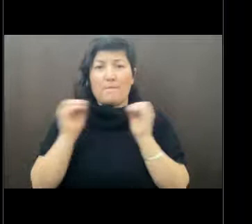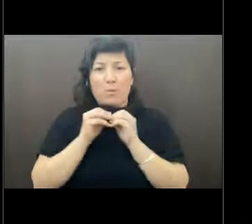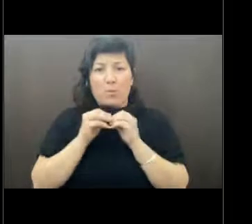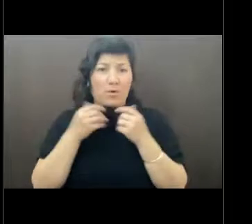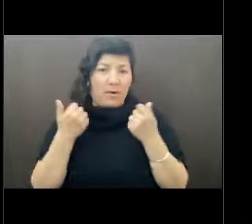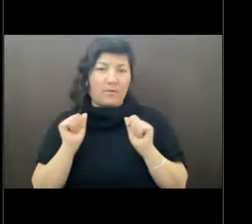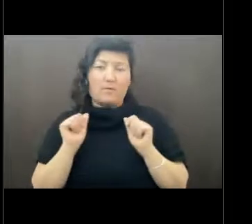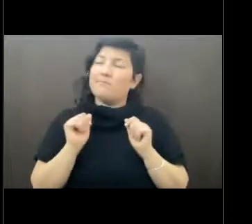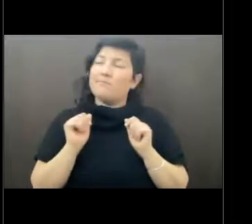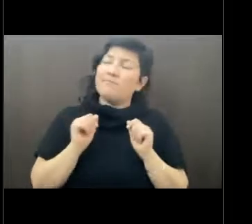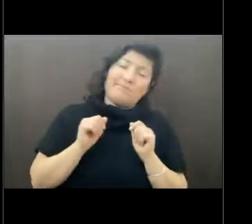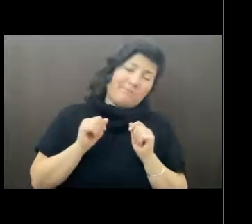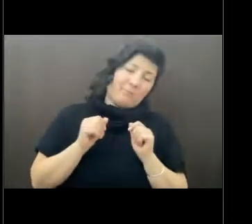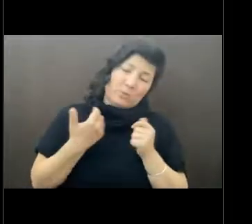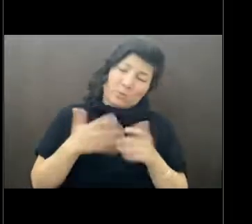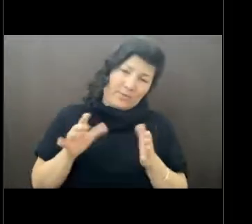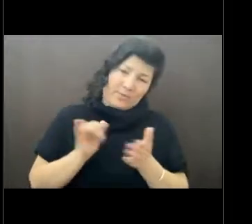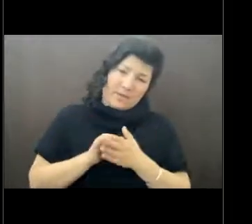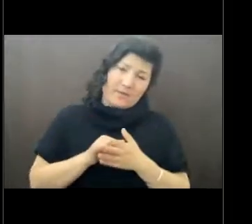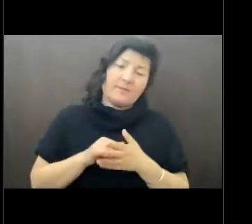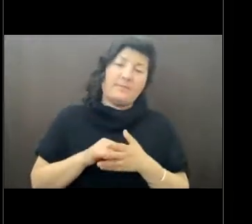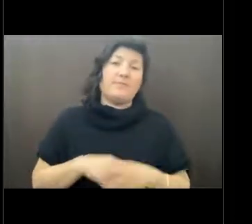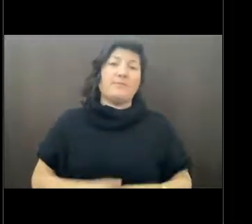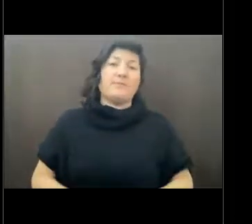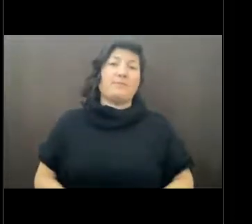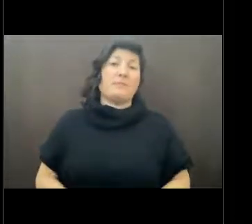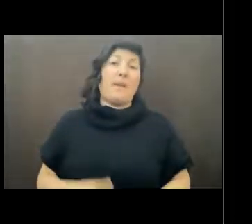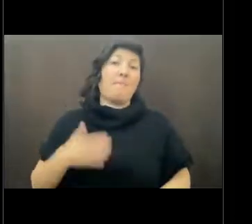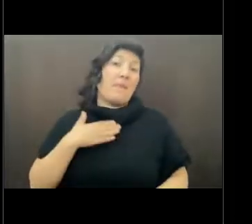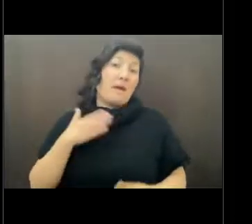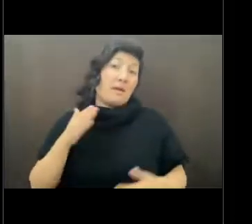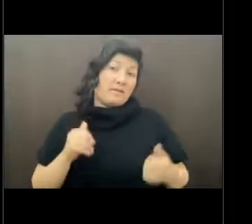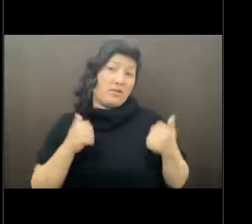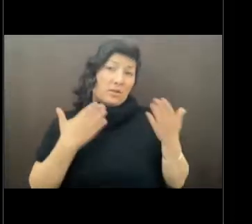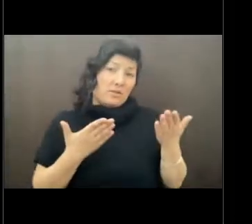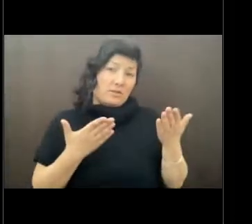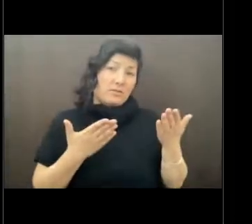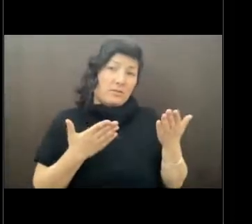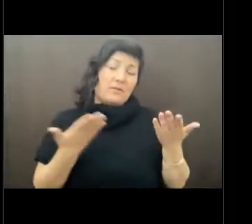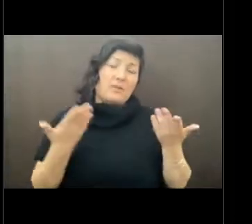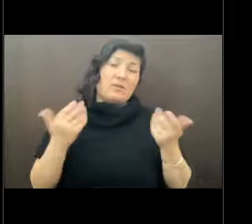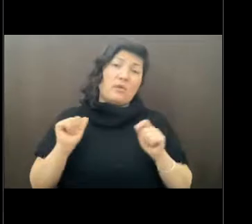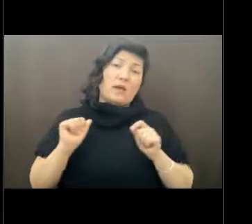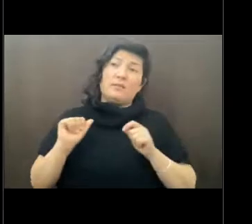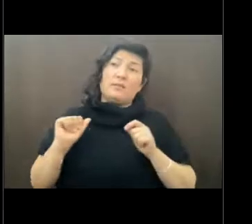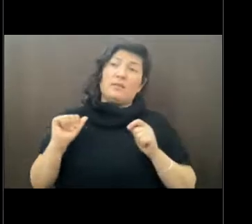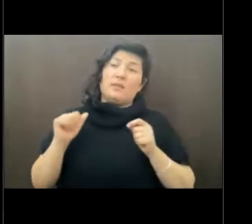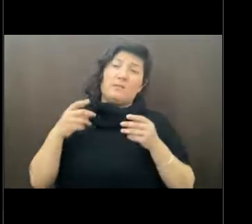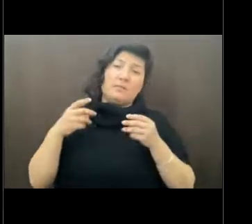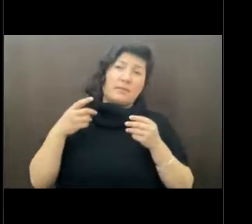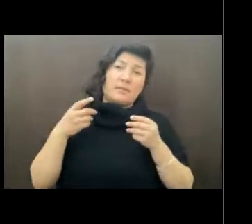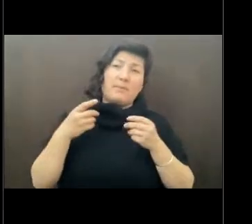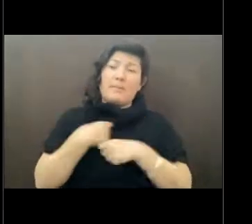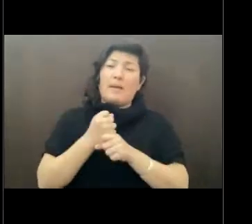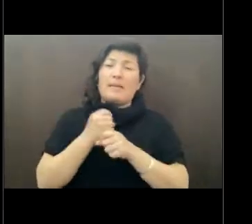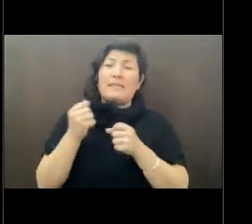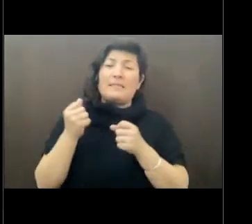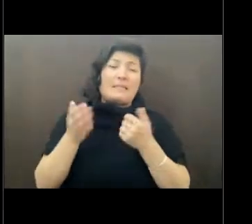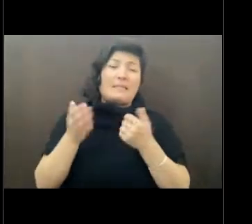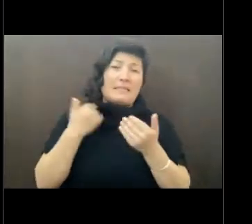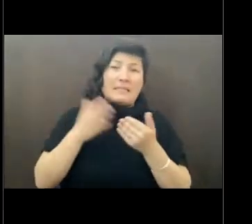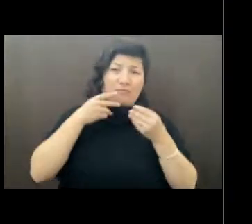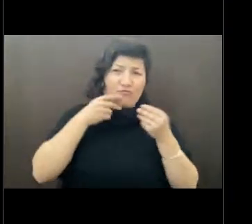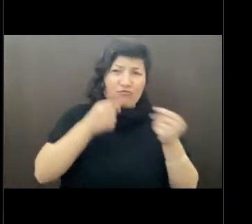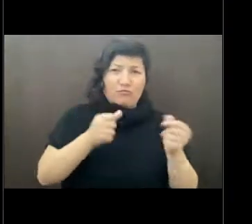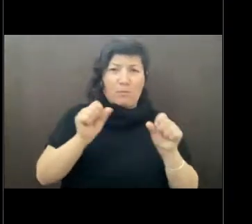that. So what I would suggest is that we try to make it as easy as possible for people to apply a data license. Now,